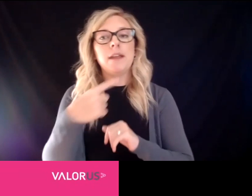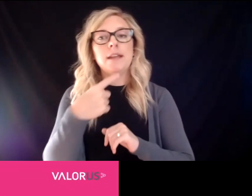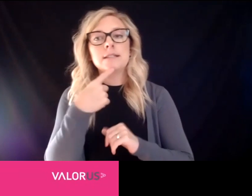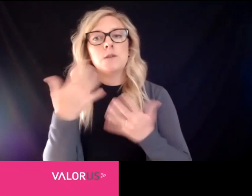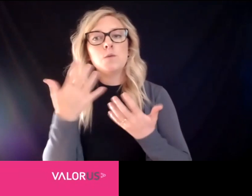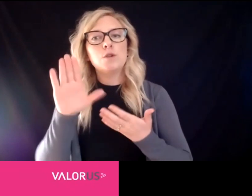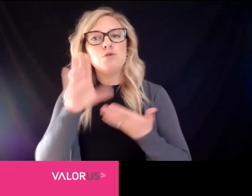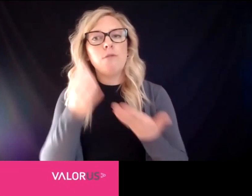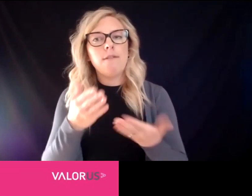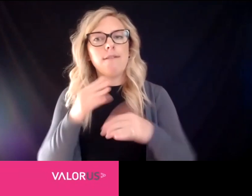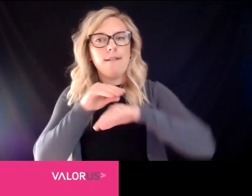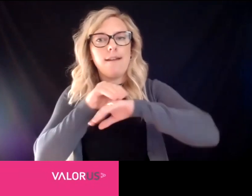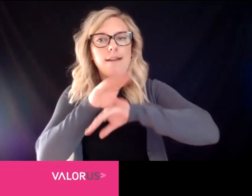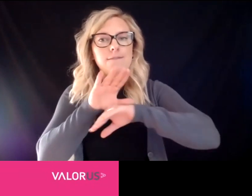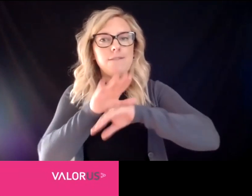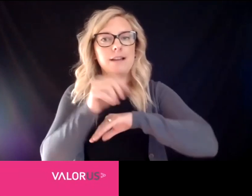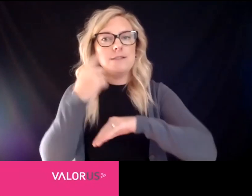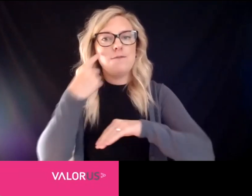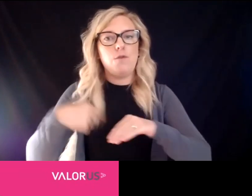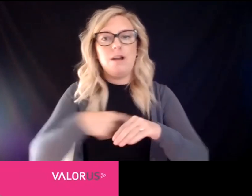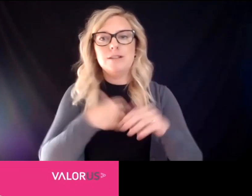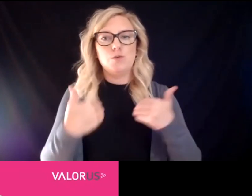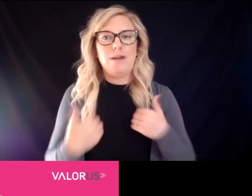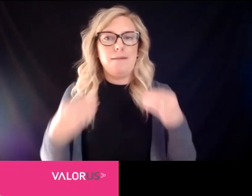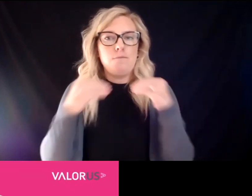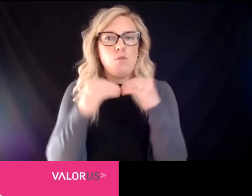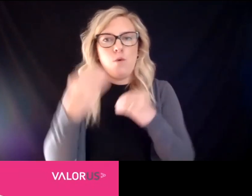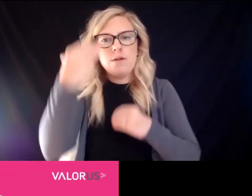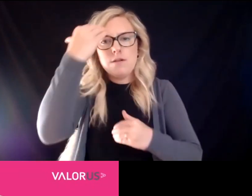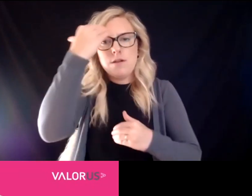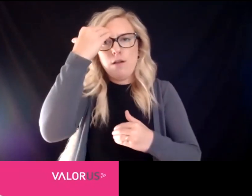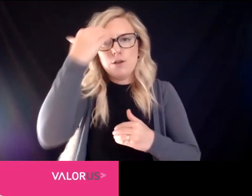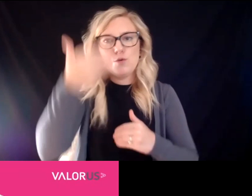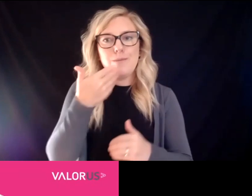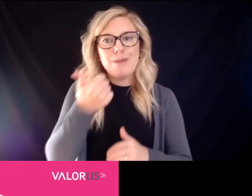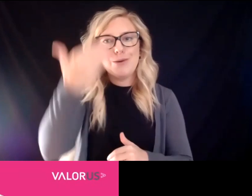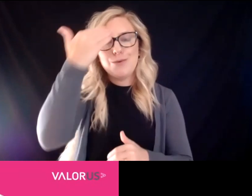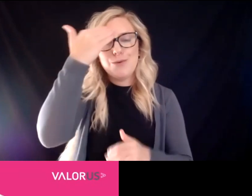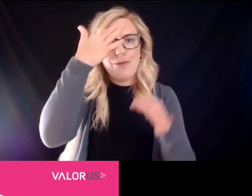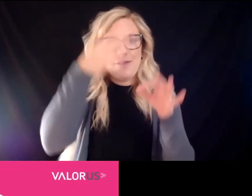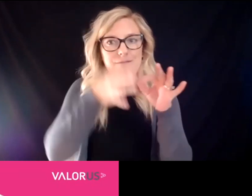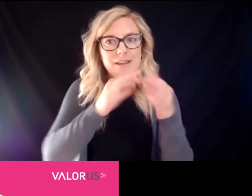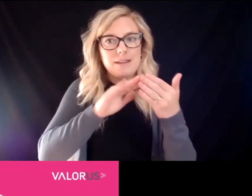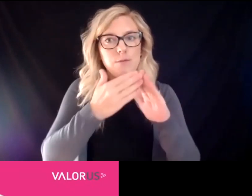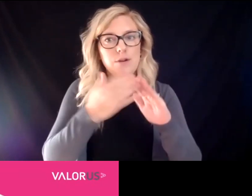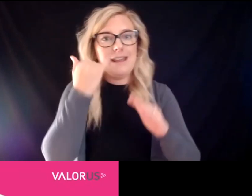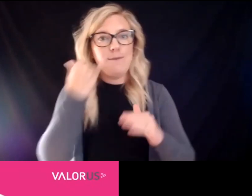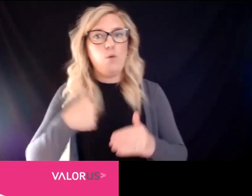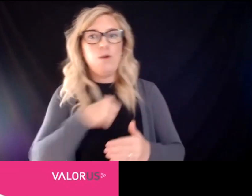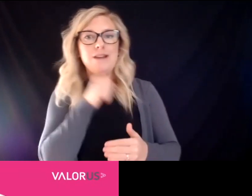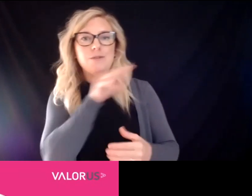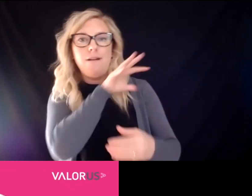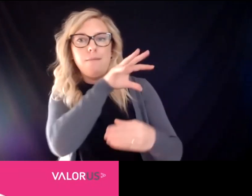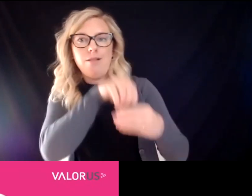order for us to have more knowledge or to better know the faith community when we ourselves do not belong to those